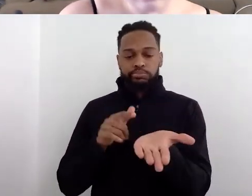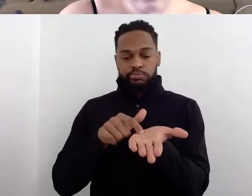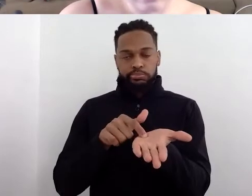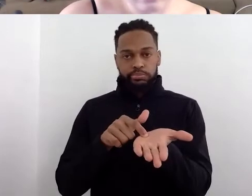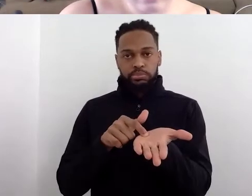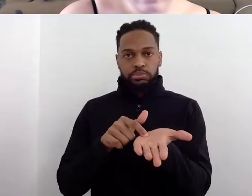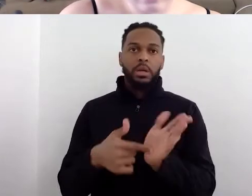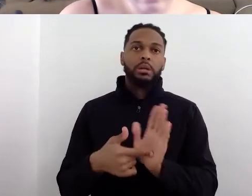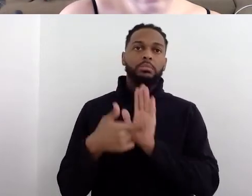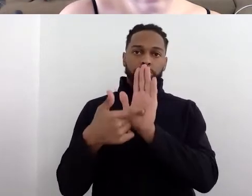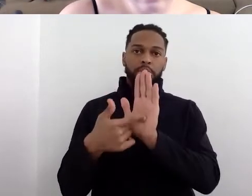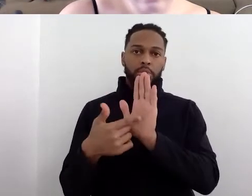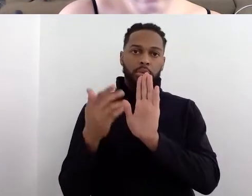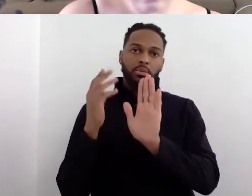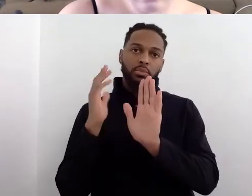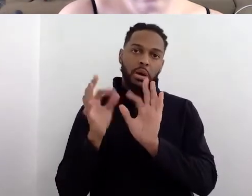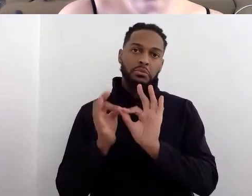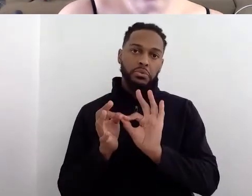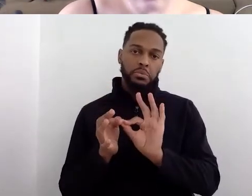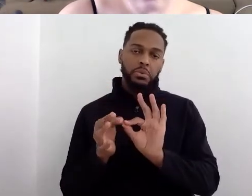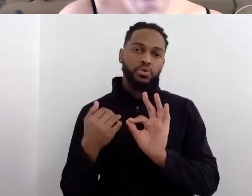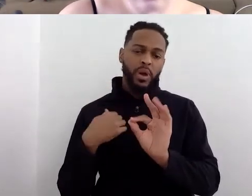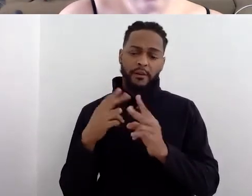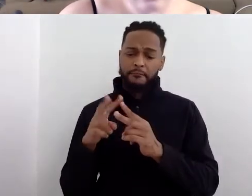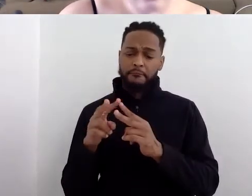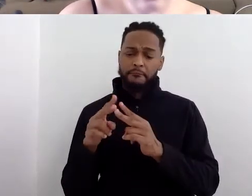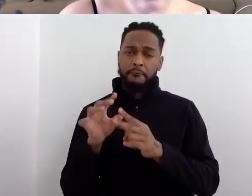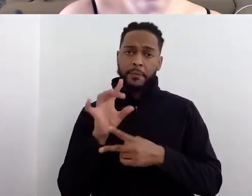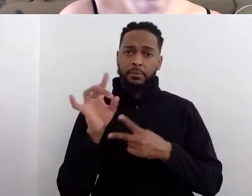over, but we have it.